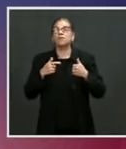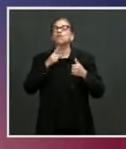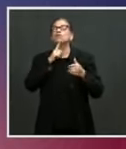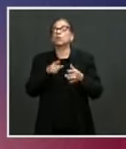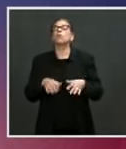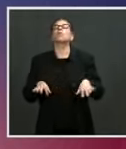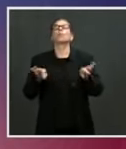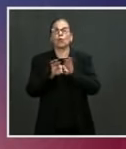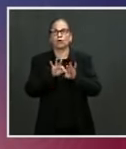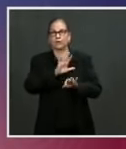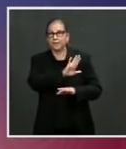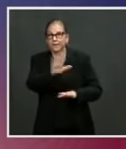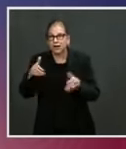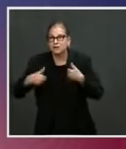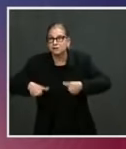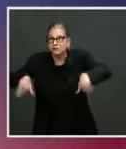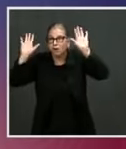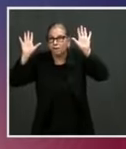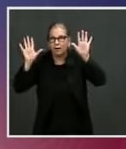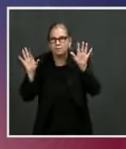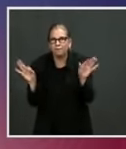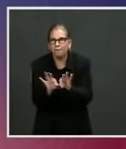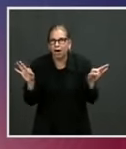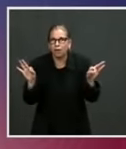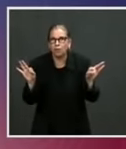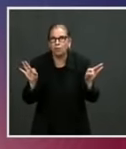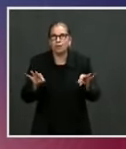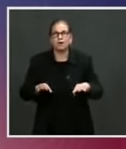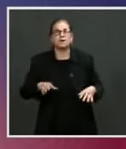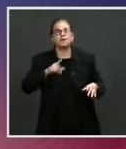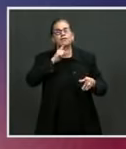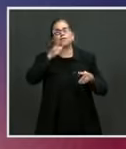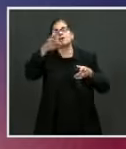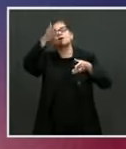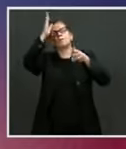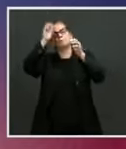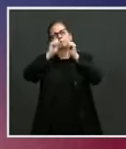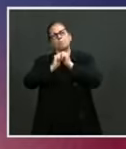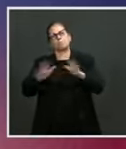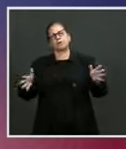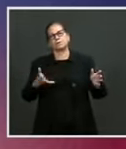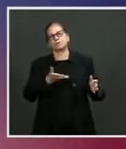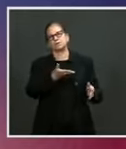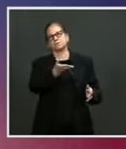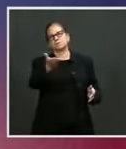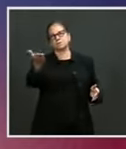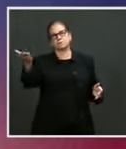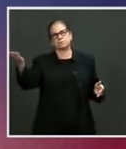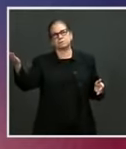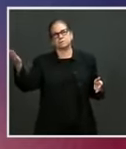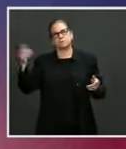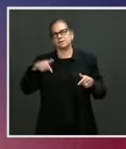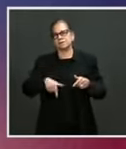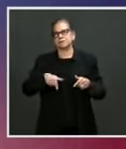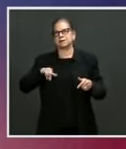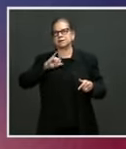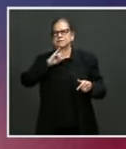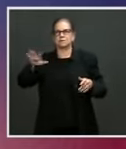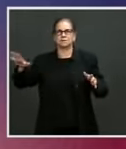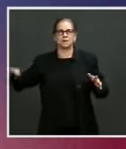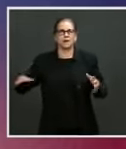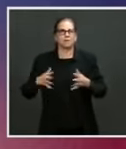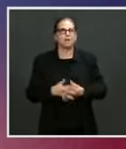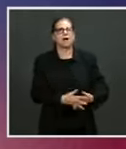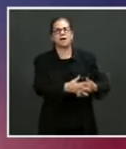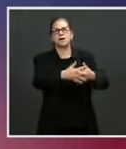fallen, and may God give us the strength to defend the idea that is America and ensure this nation shall not